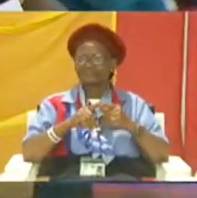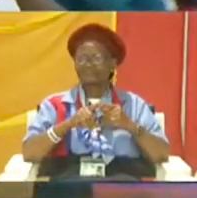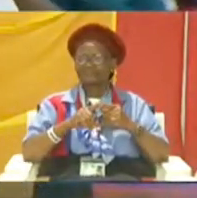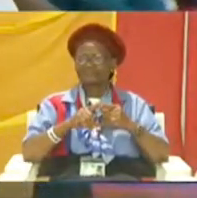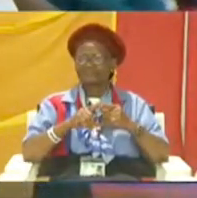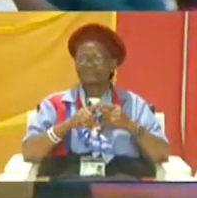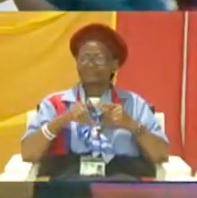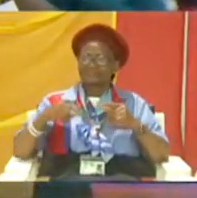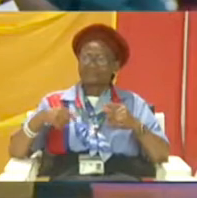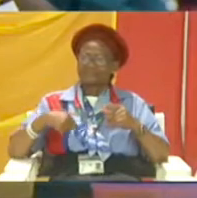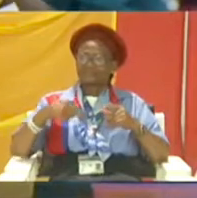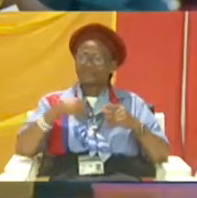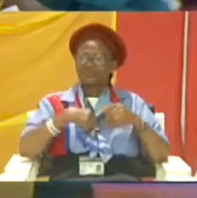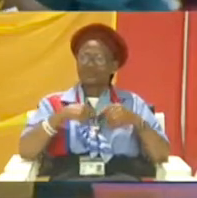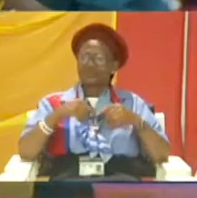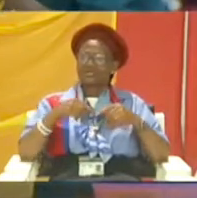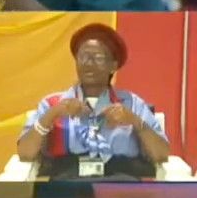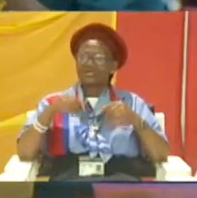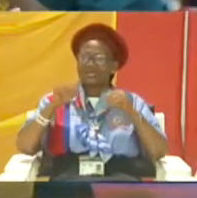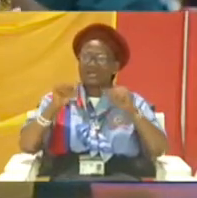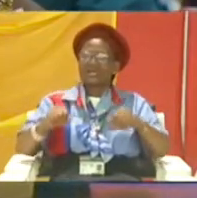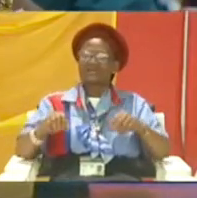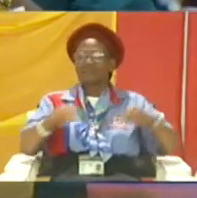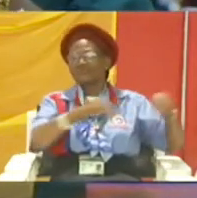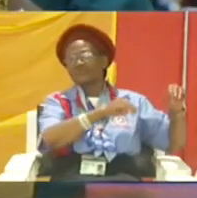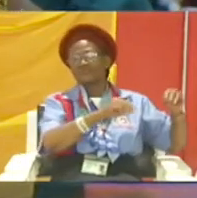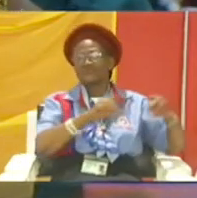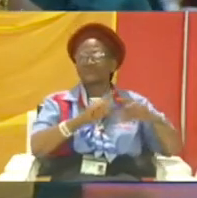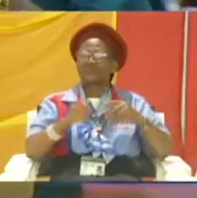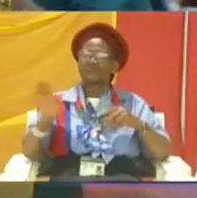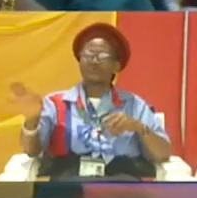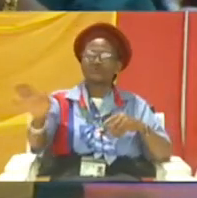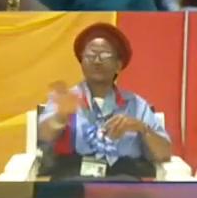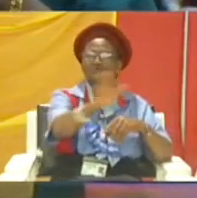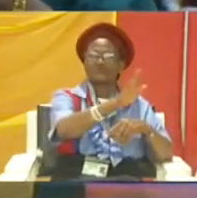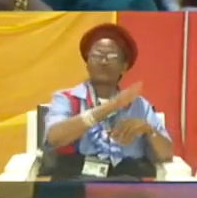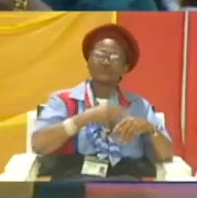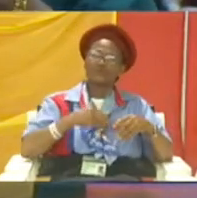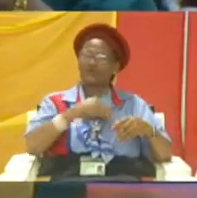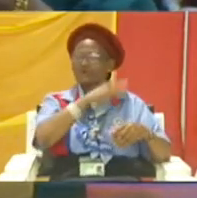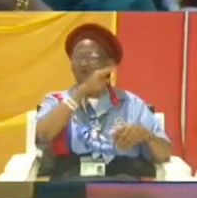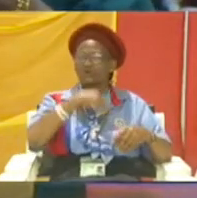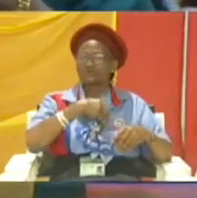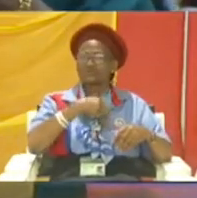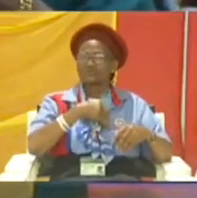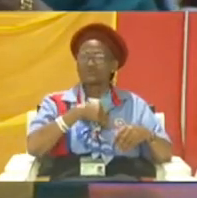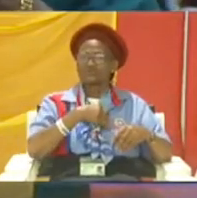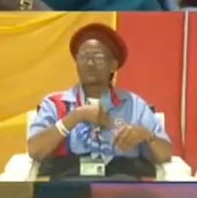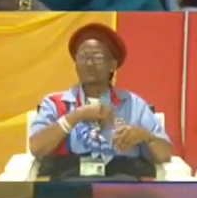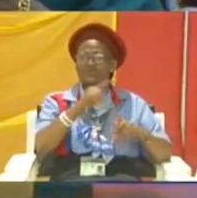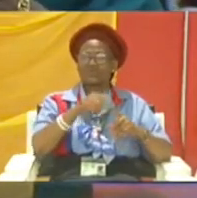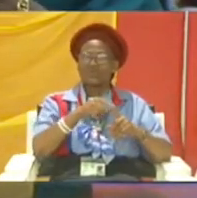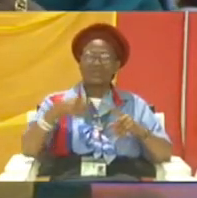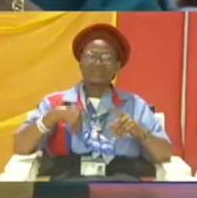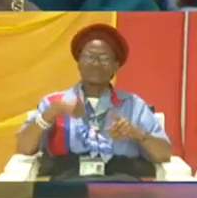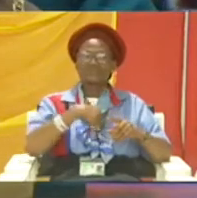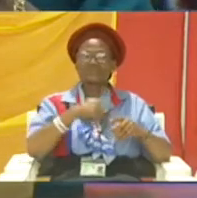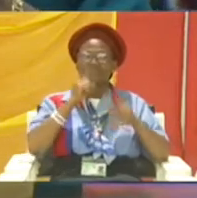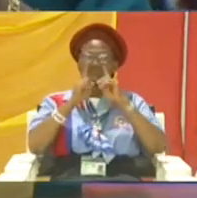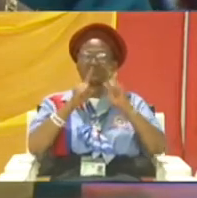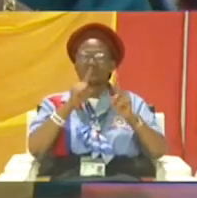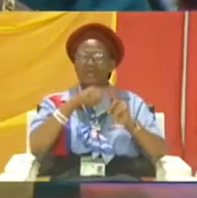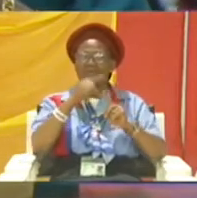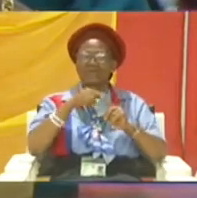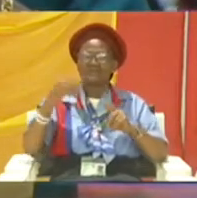we can move forward your soul. Ale lo si ti okan. When we talk about the soul, ti a ba nso nipa ti